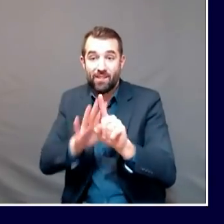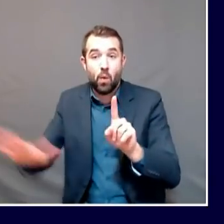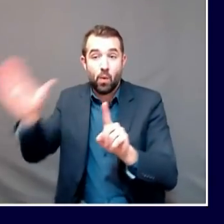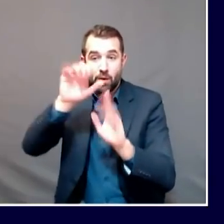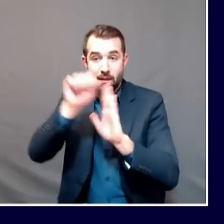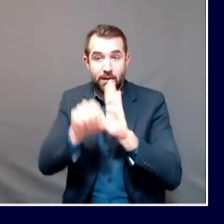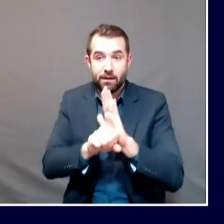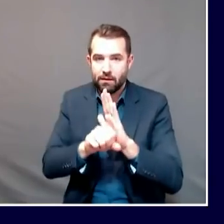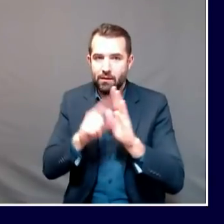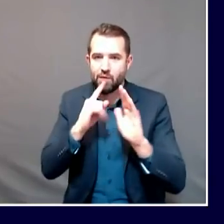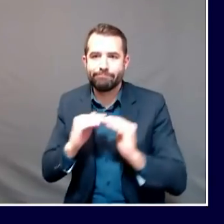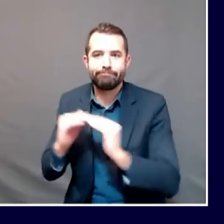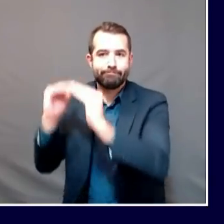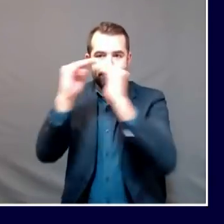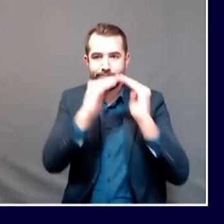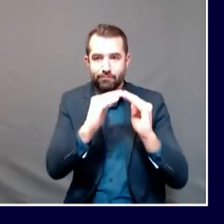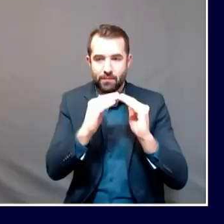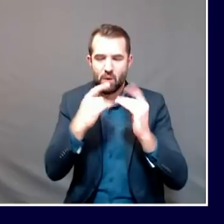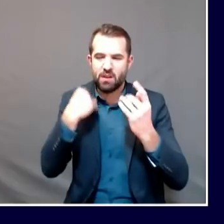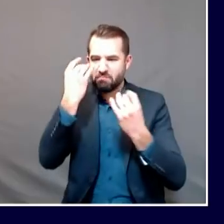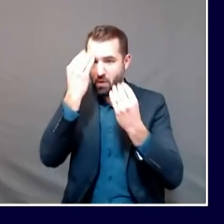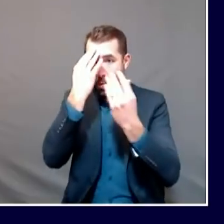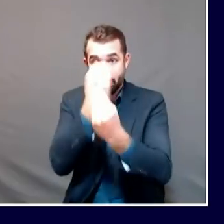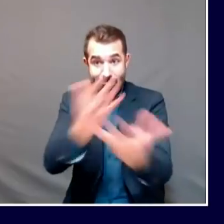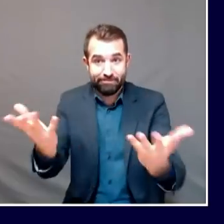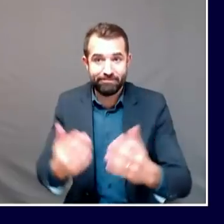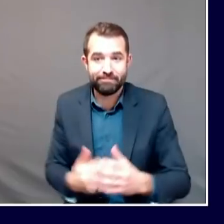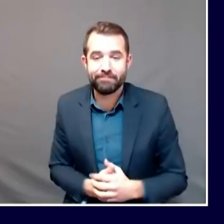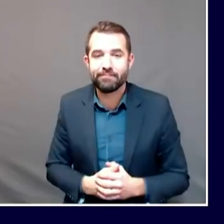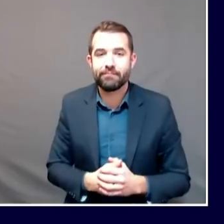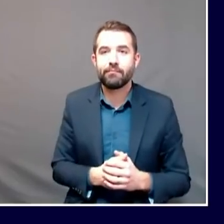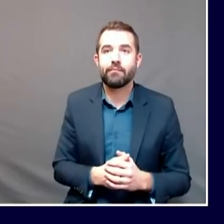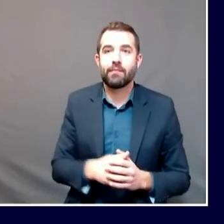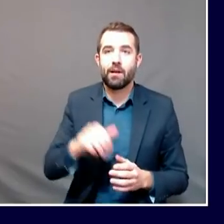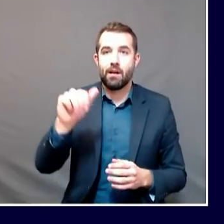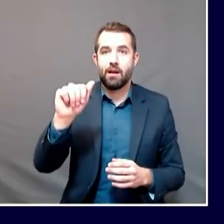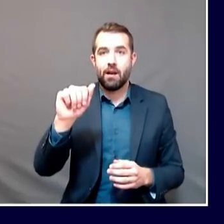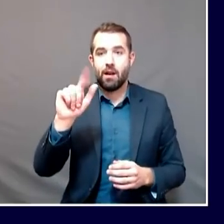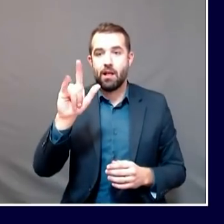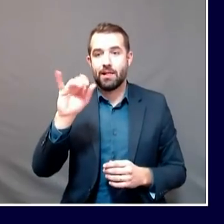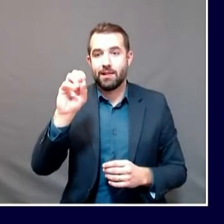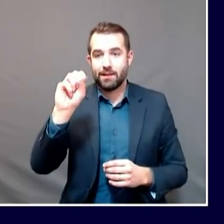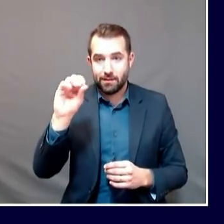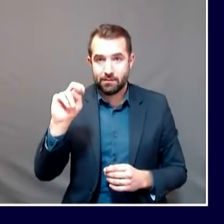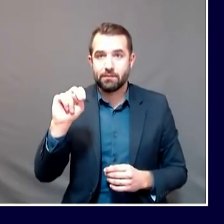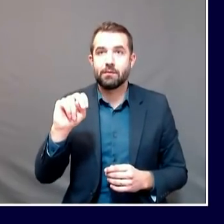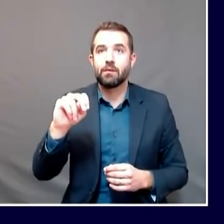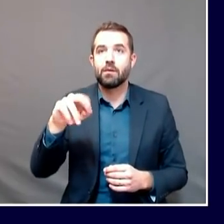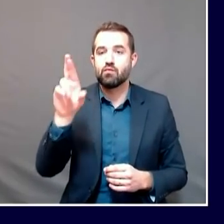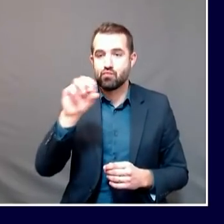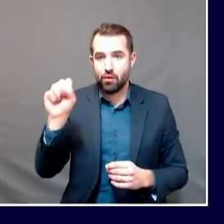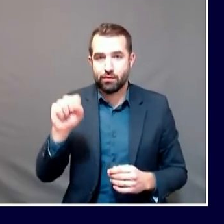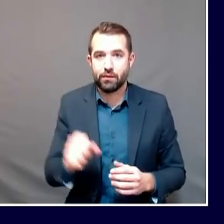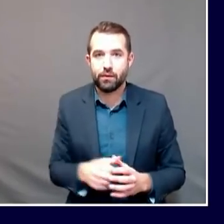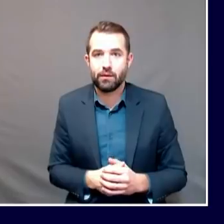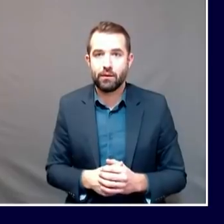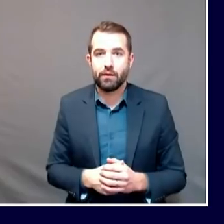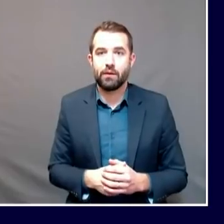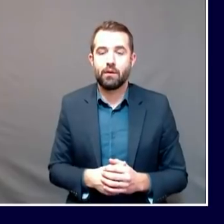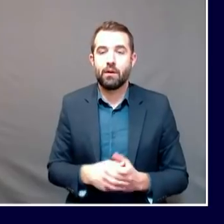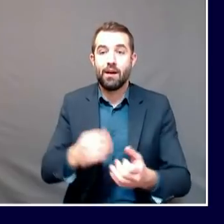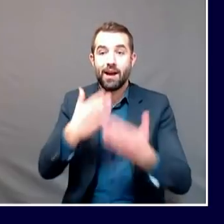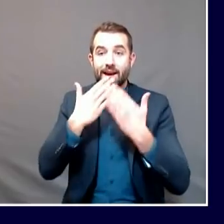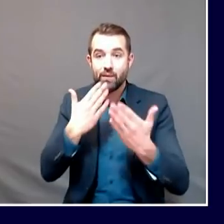I'm going to turn over to Allison Ross next. Hi, Dr. Shah. Thanks so much for taking my question. So more